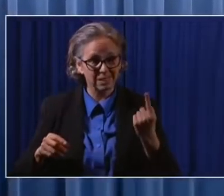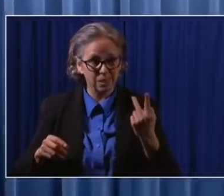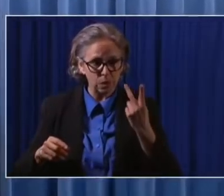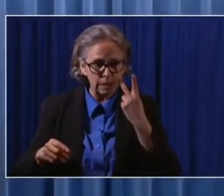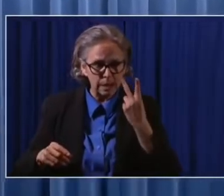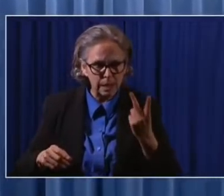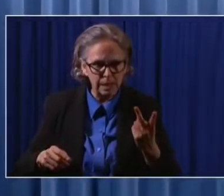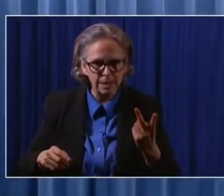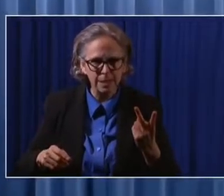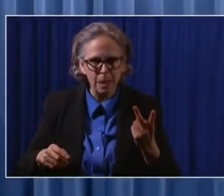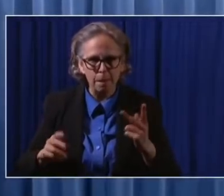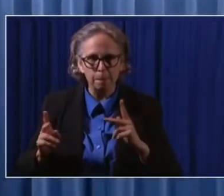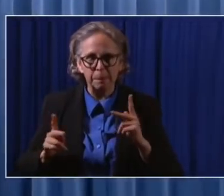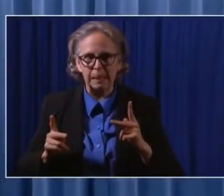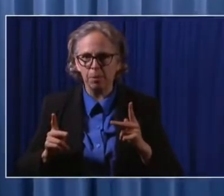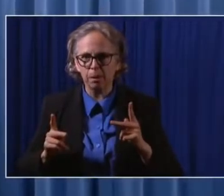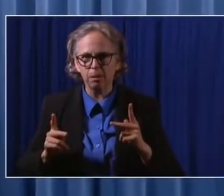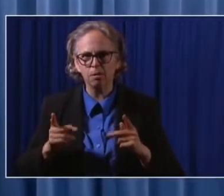were not ready for that.